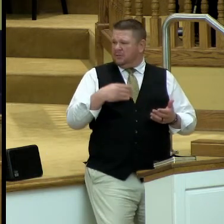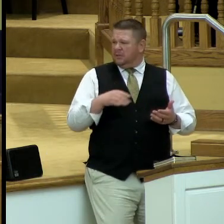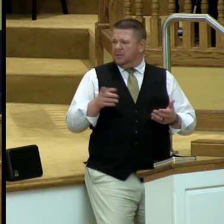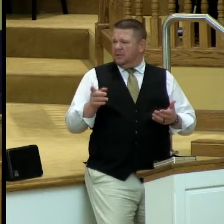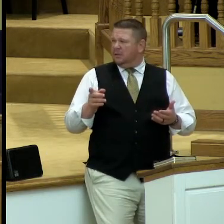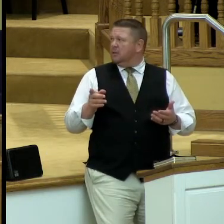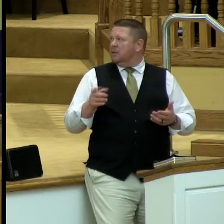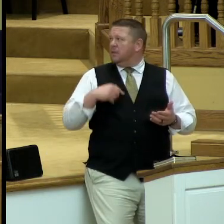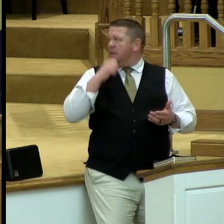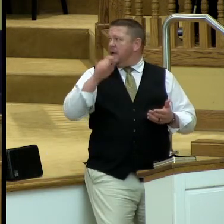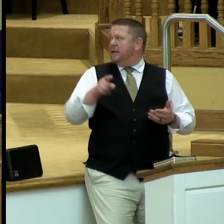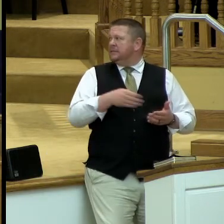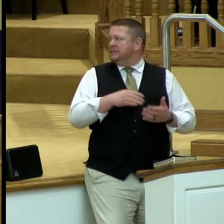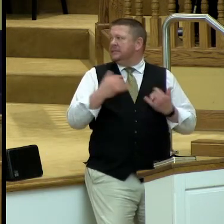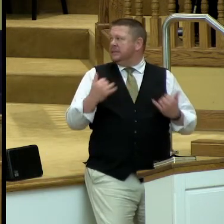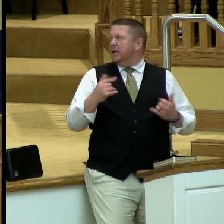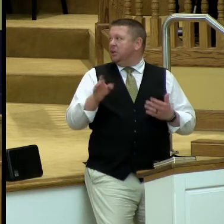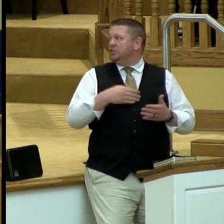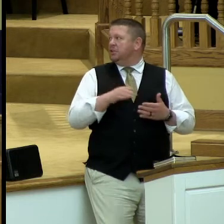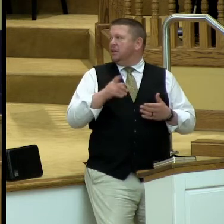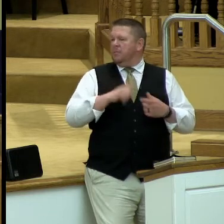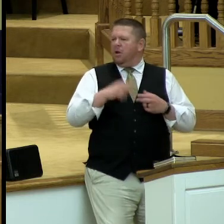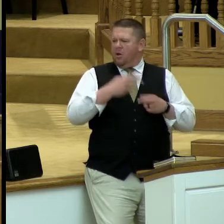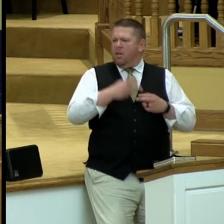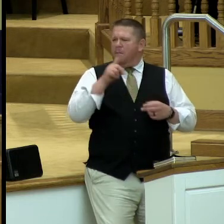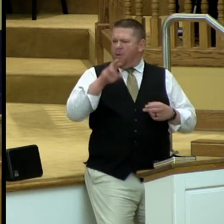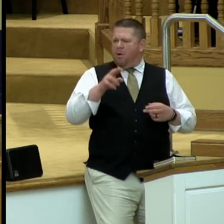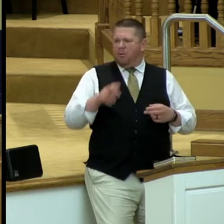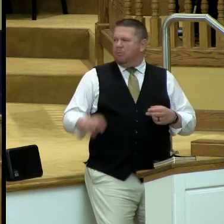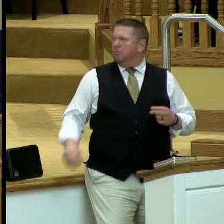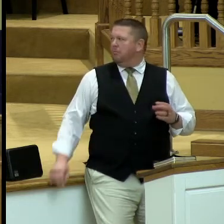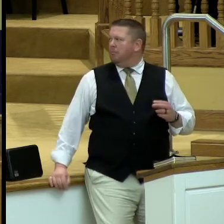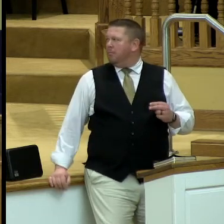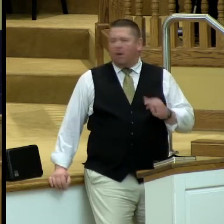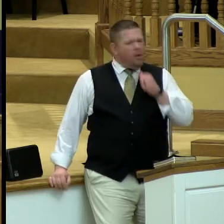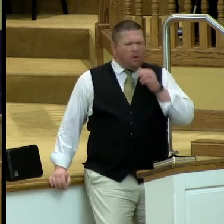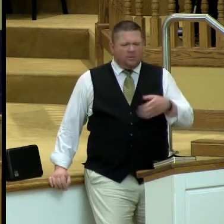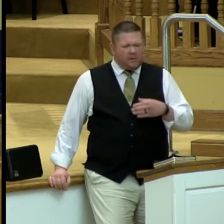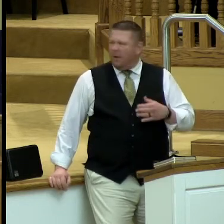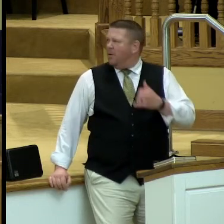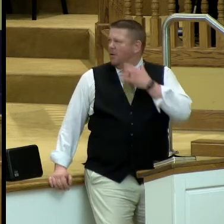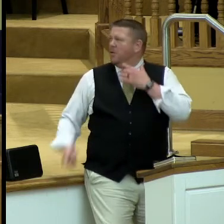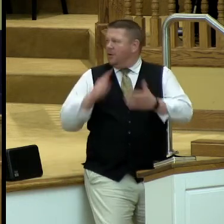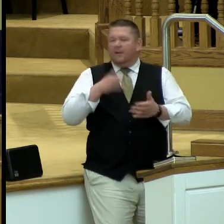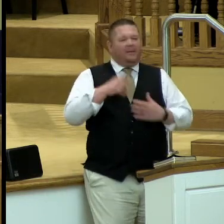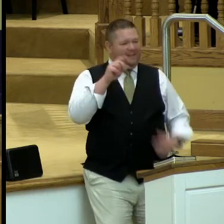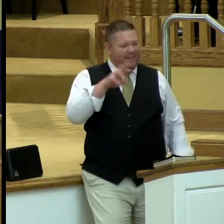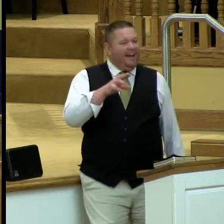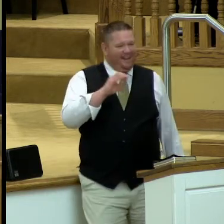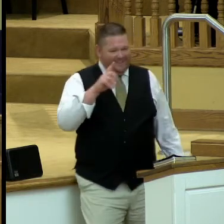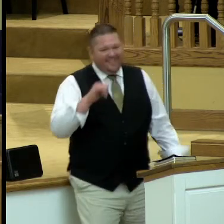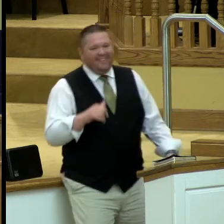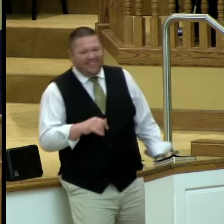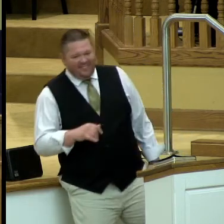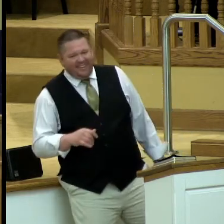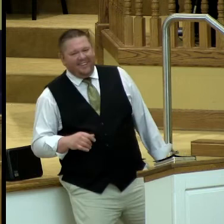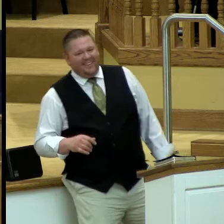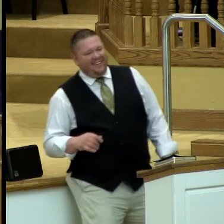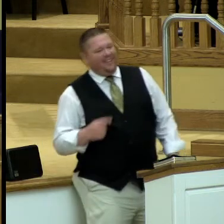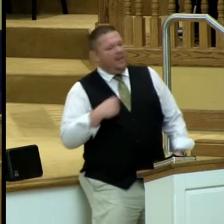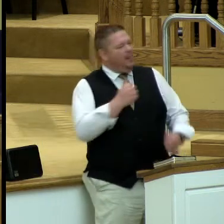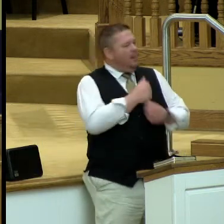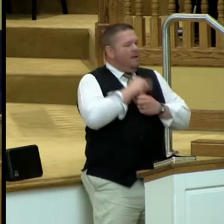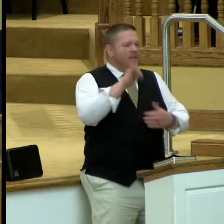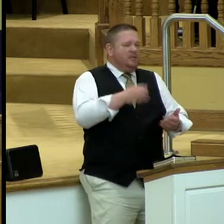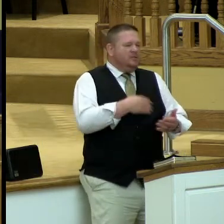it? I'm not asking you to sing it. Do you sing the song about the potter and the clay? They don't sing the song. There's a song about the potter and the clay. Hallelujah.